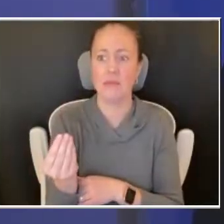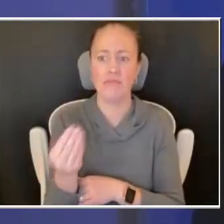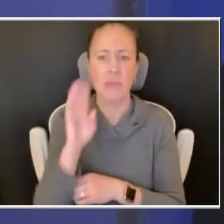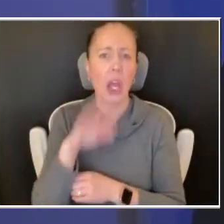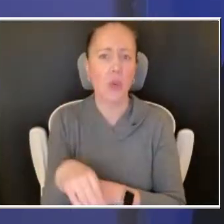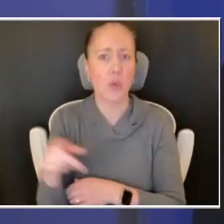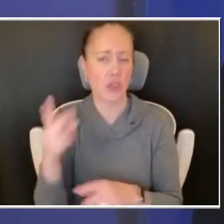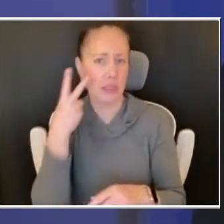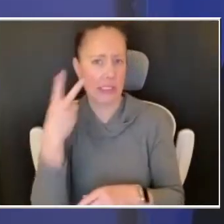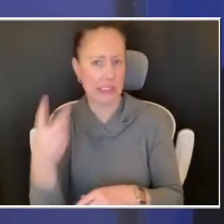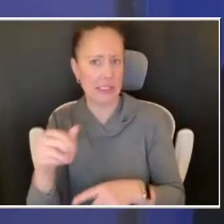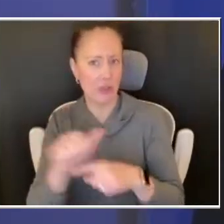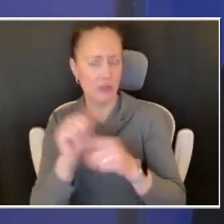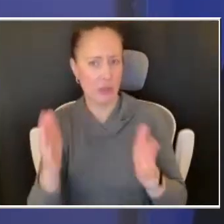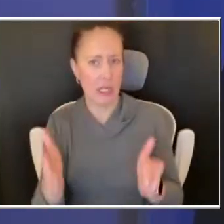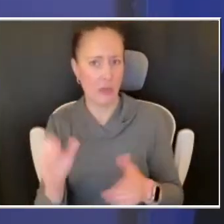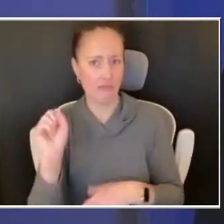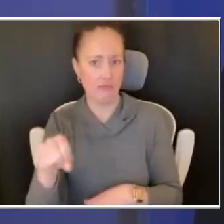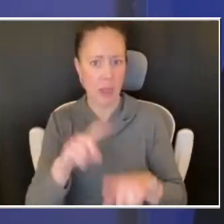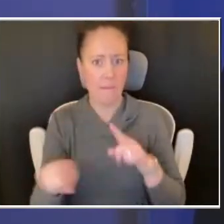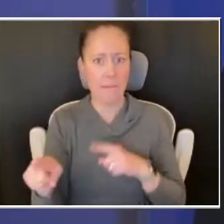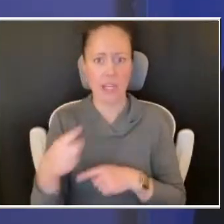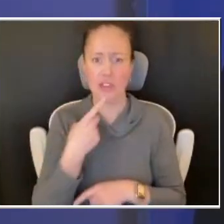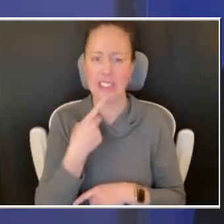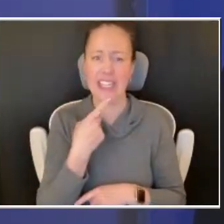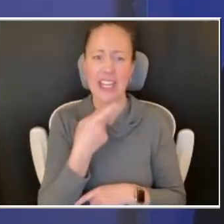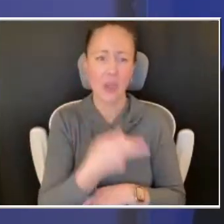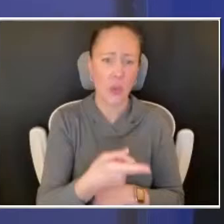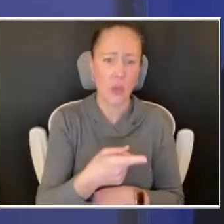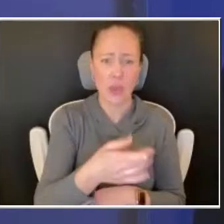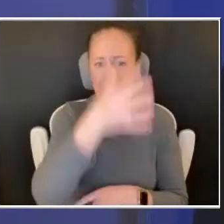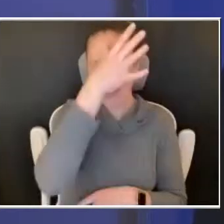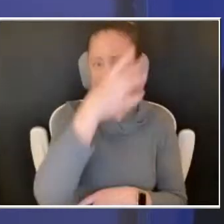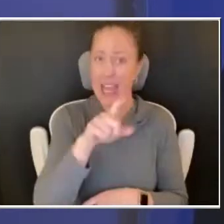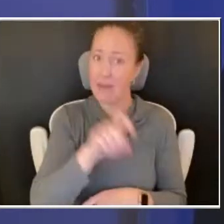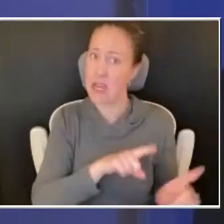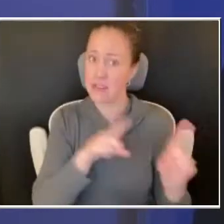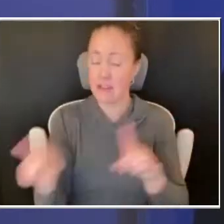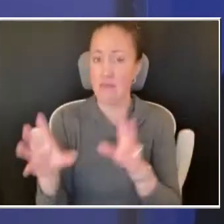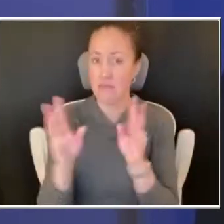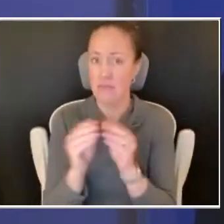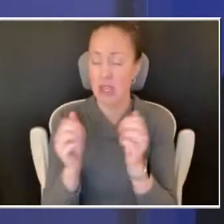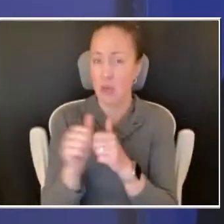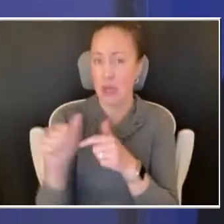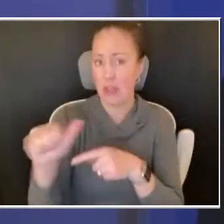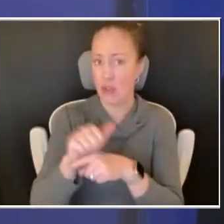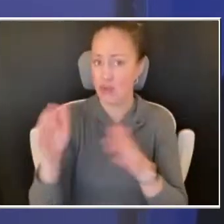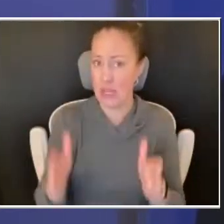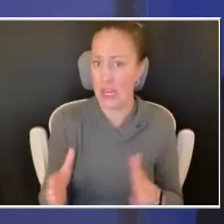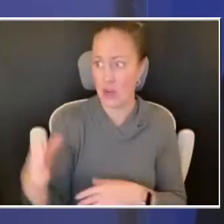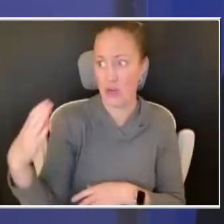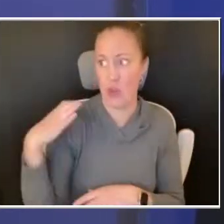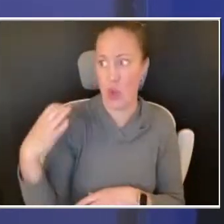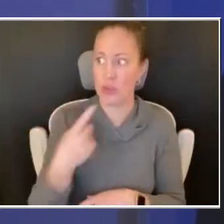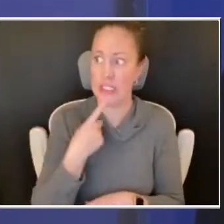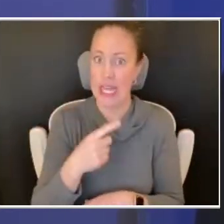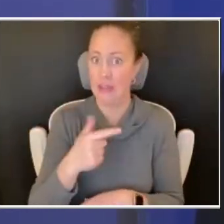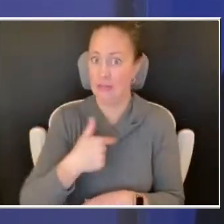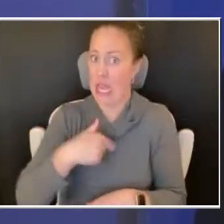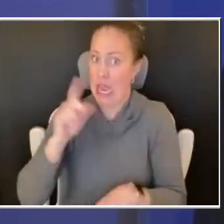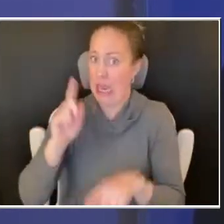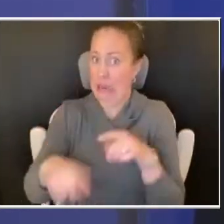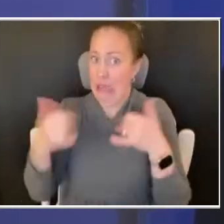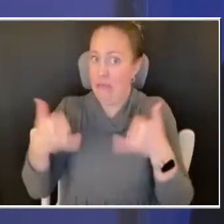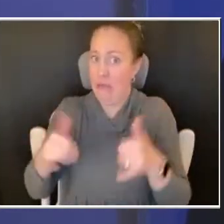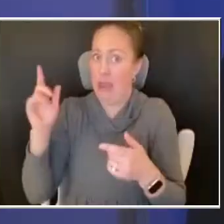said, you or Dad, one of you has to come meet with the athletic trainer. Coach says he's not going to play me unless you come meet with